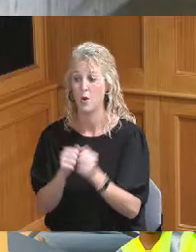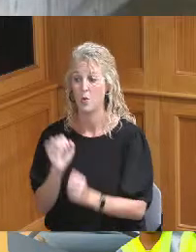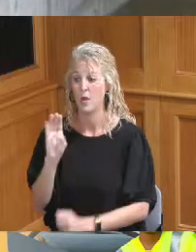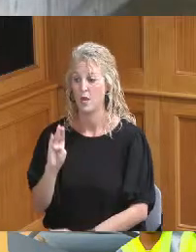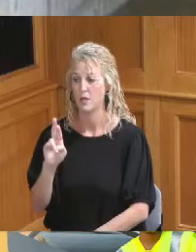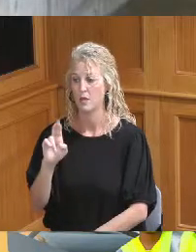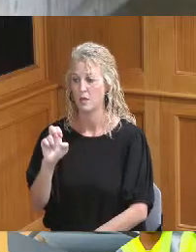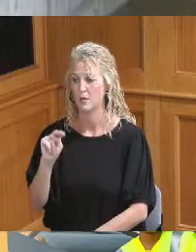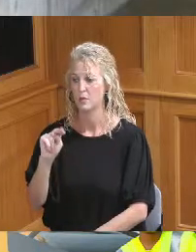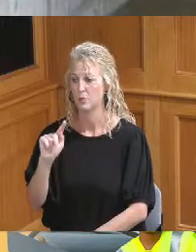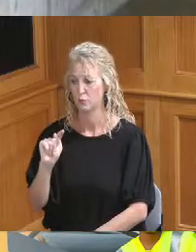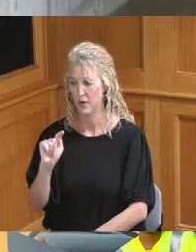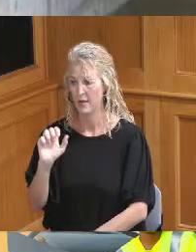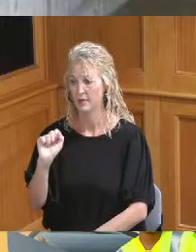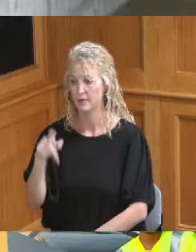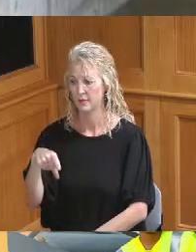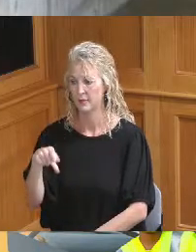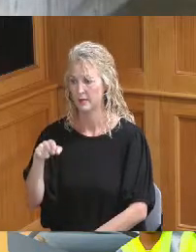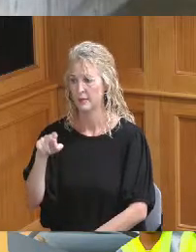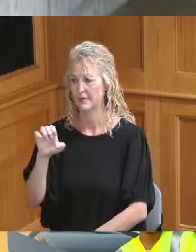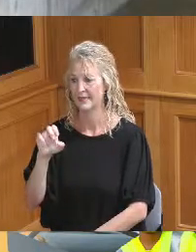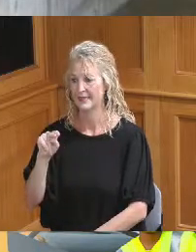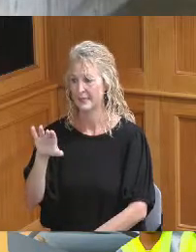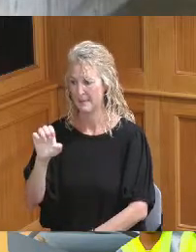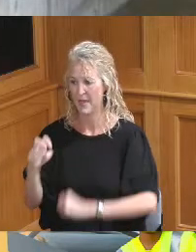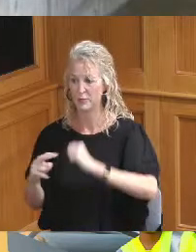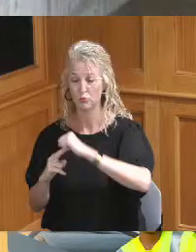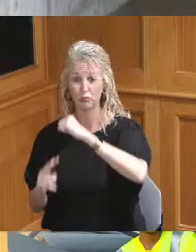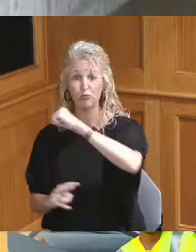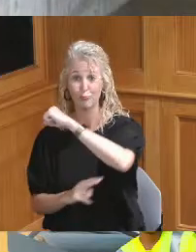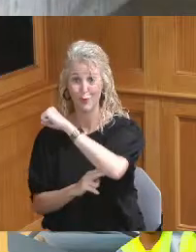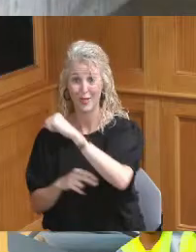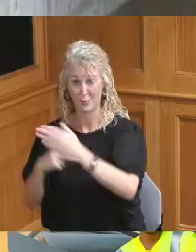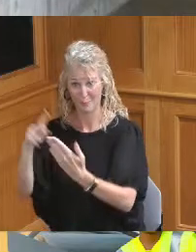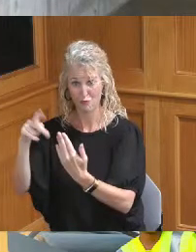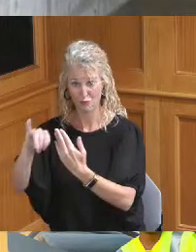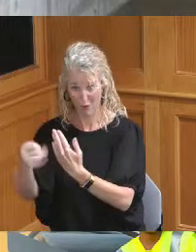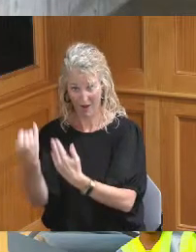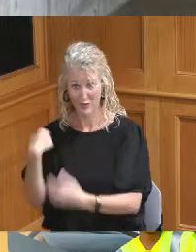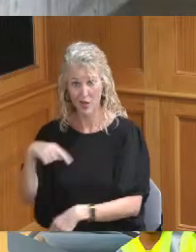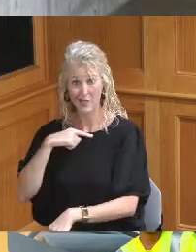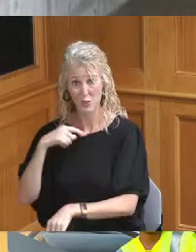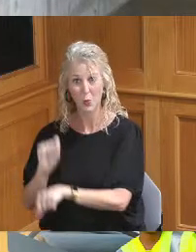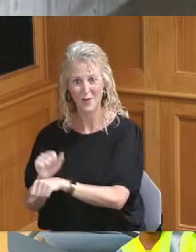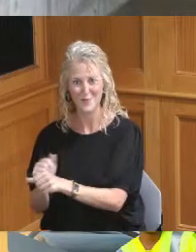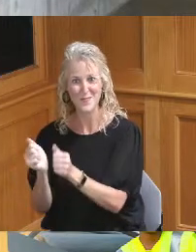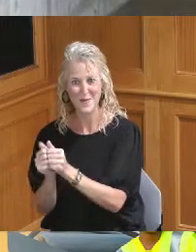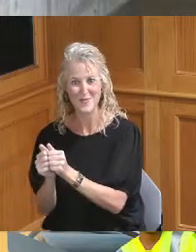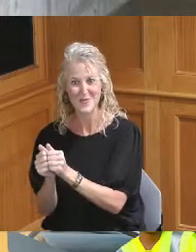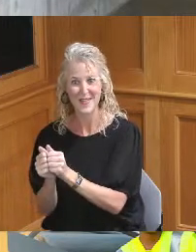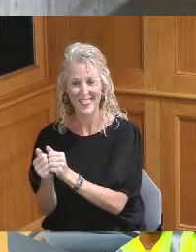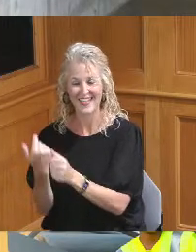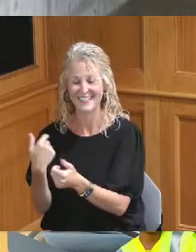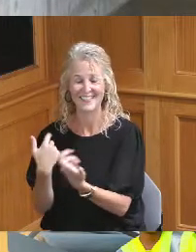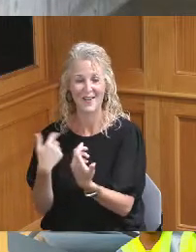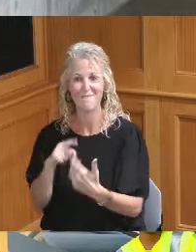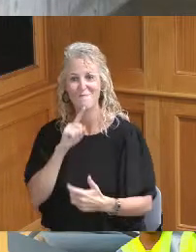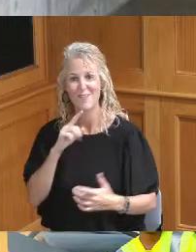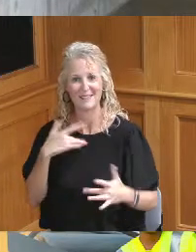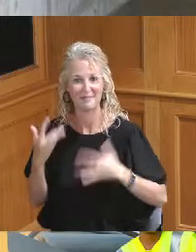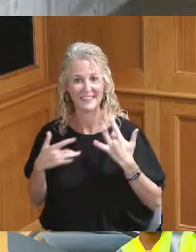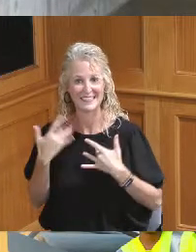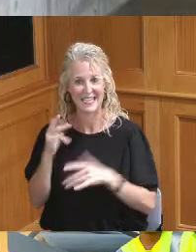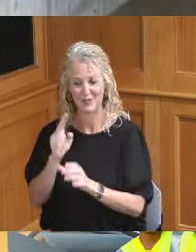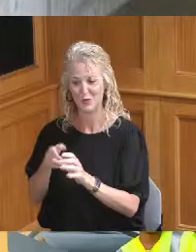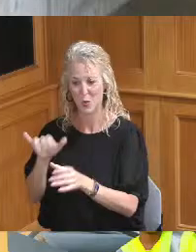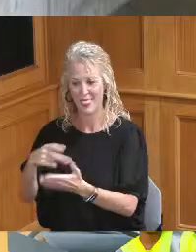workforce, intentionally with our partnership, not only with the local Building and Construction Trades Council, the Ohio Department of Transportation,